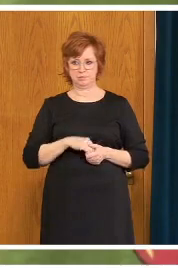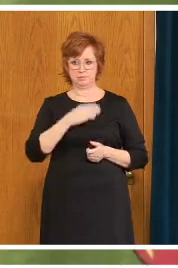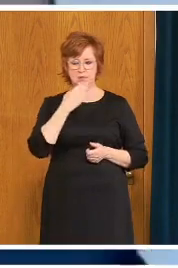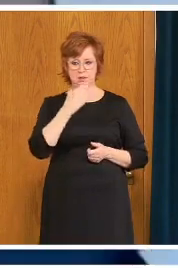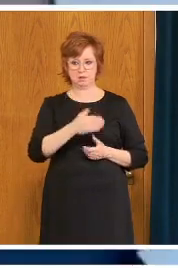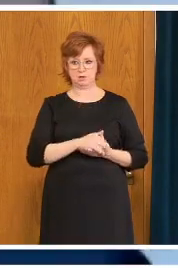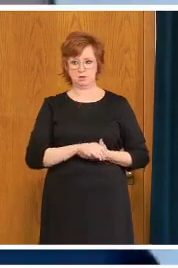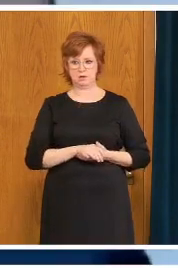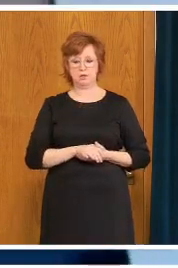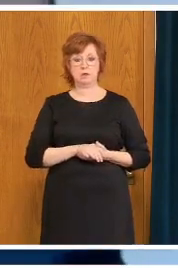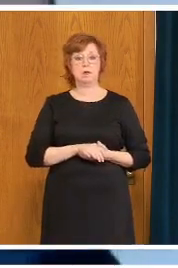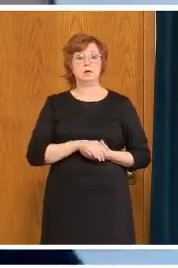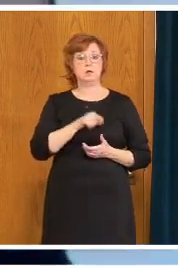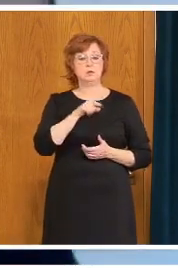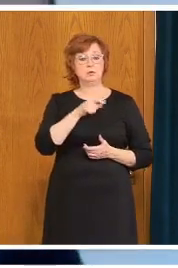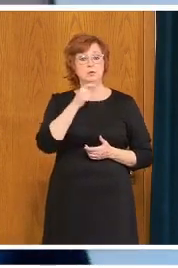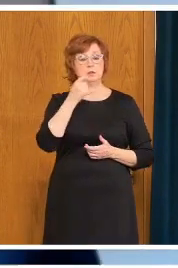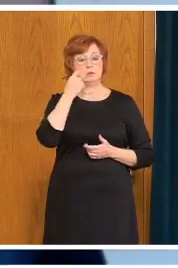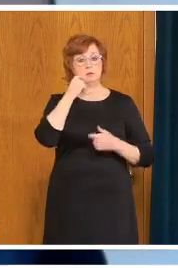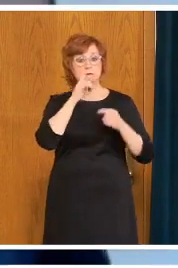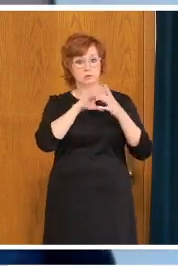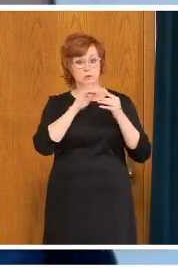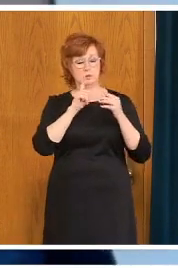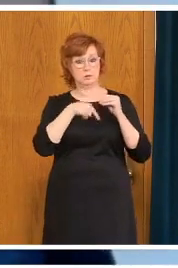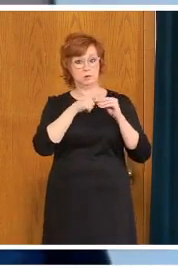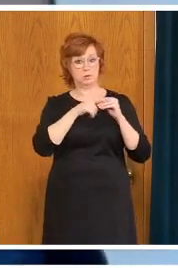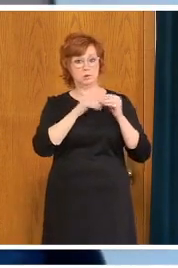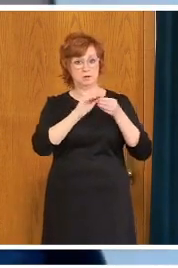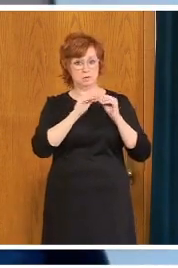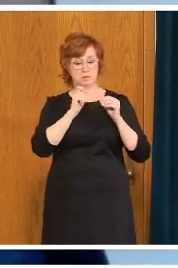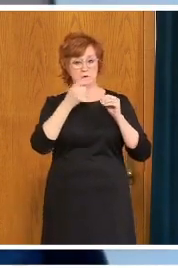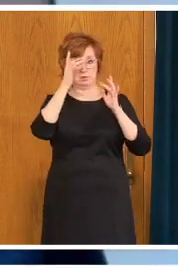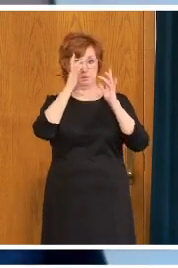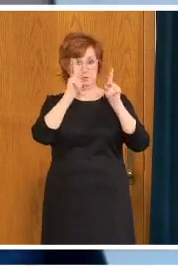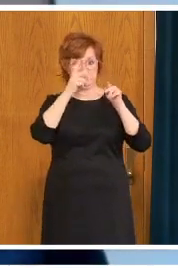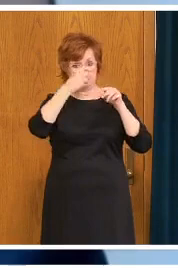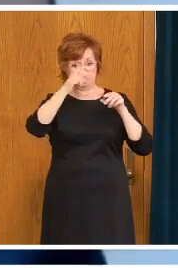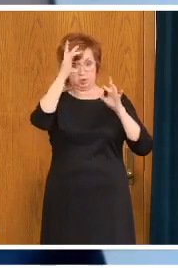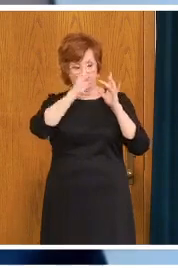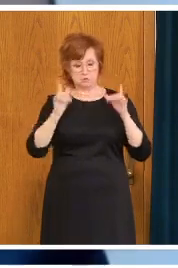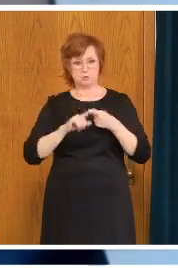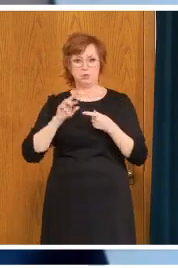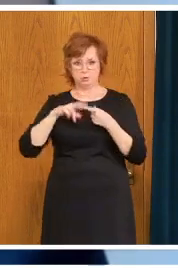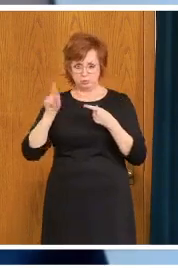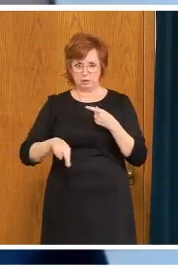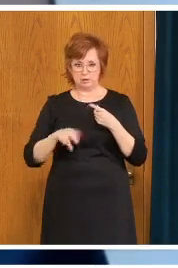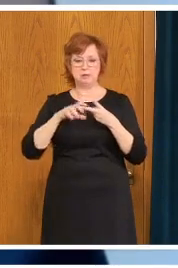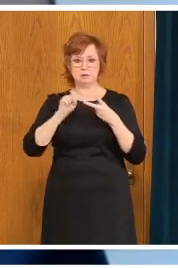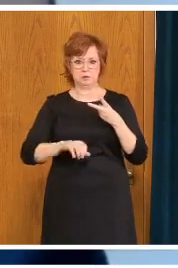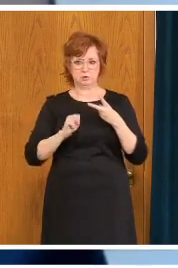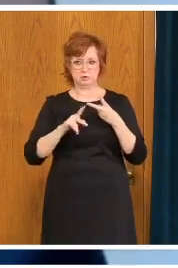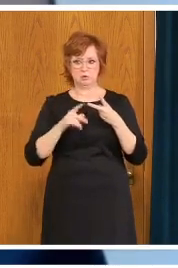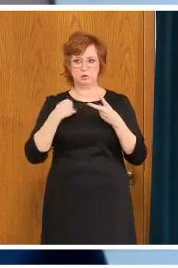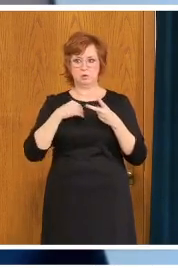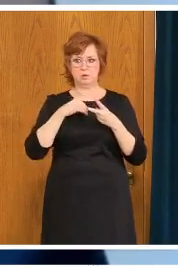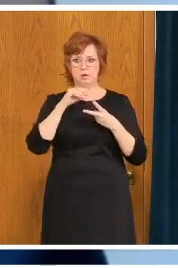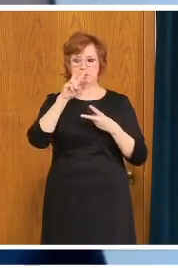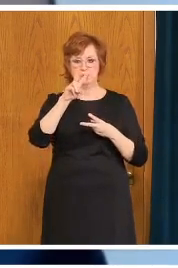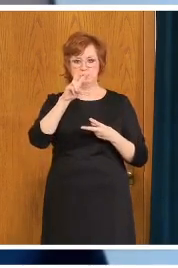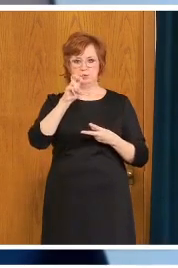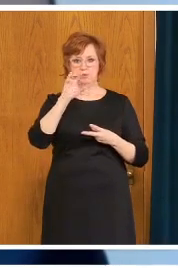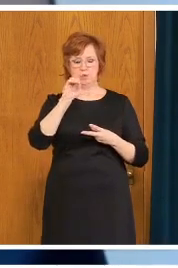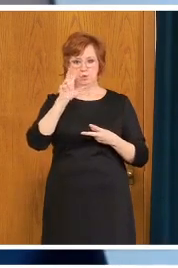Thanks. So Kelly, as you pointed out, hospitalizations have increased, particularly Regina in the south. So we're currently sitting at 203